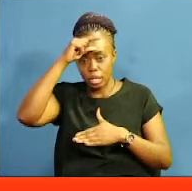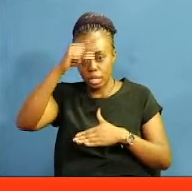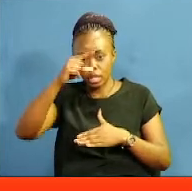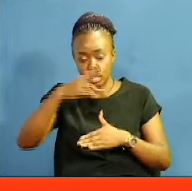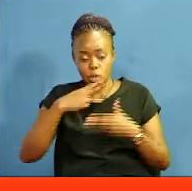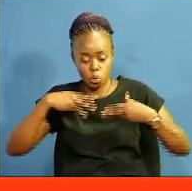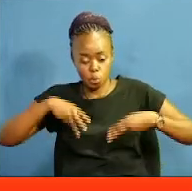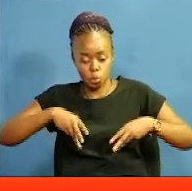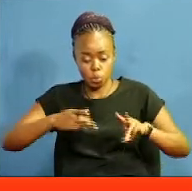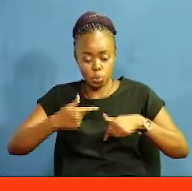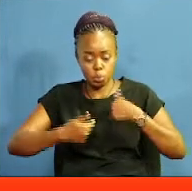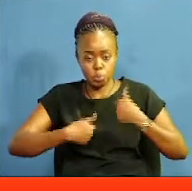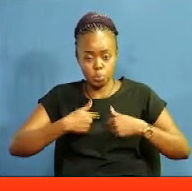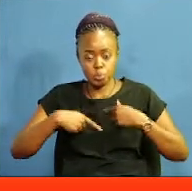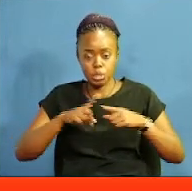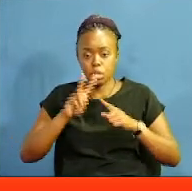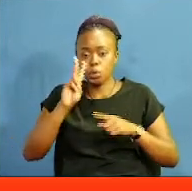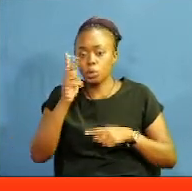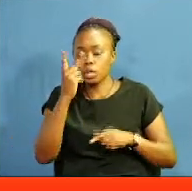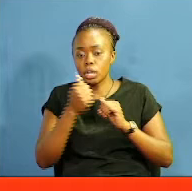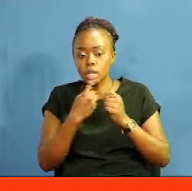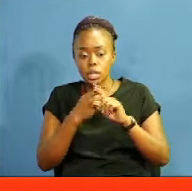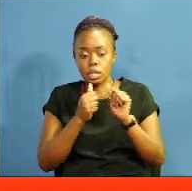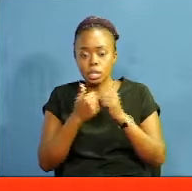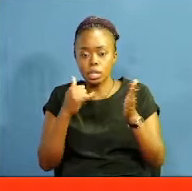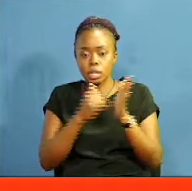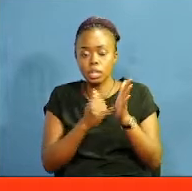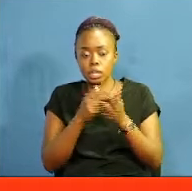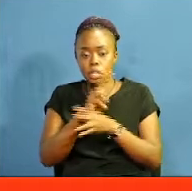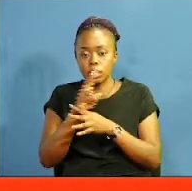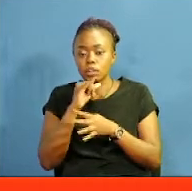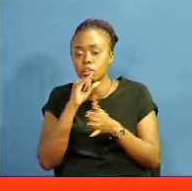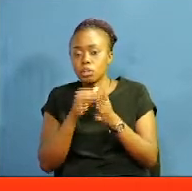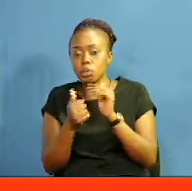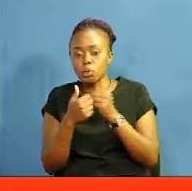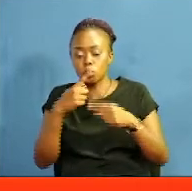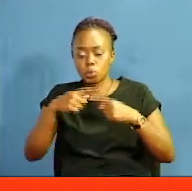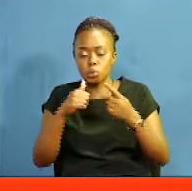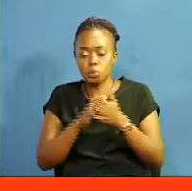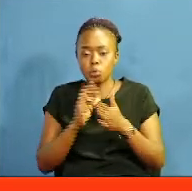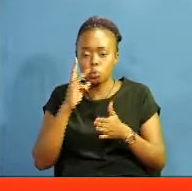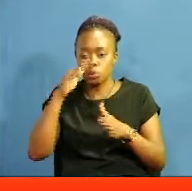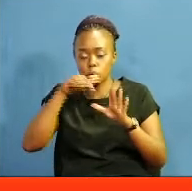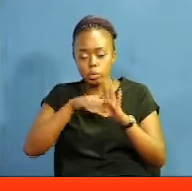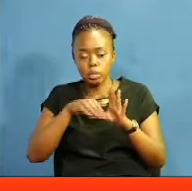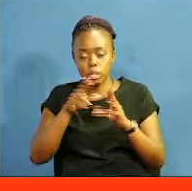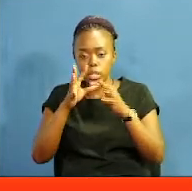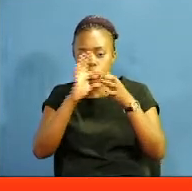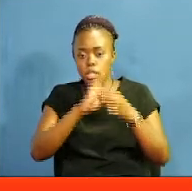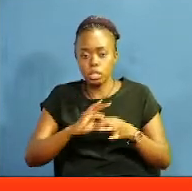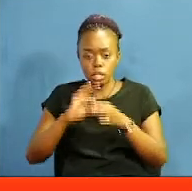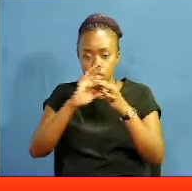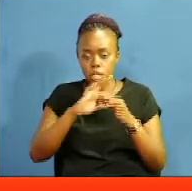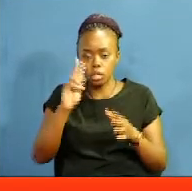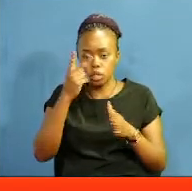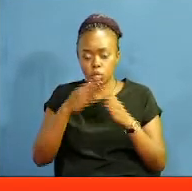fact, the way they branded themselves as the One Kenya Alliance, from the branding itself, you see it's a coalition that was coming in to unite